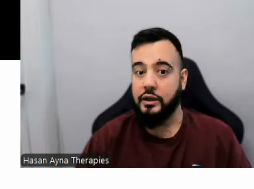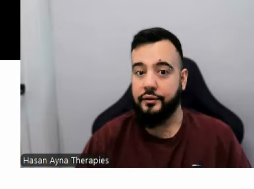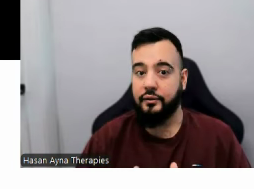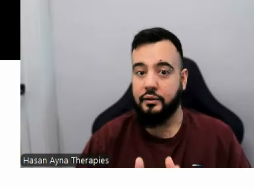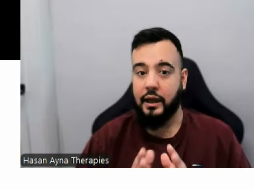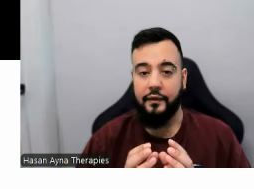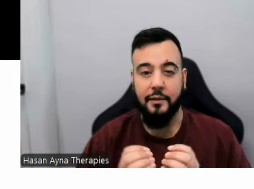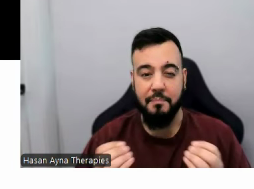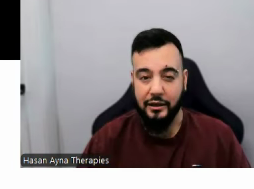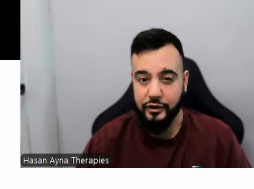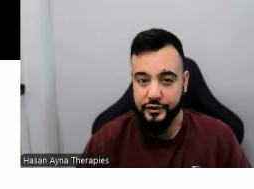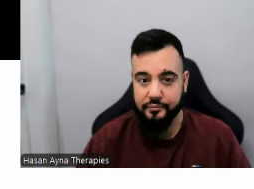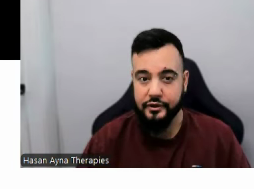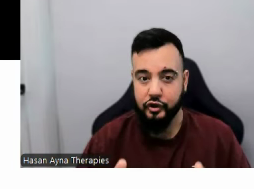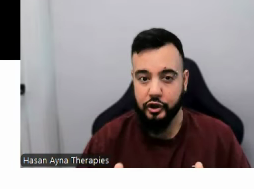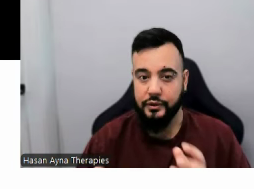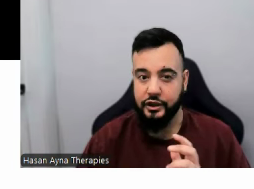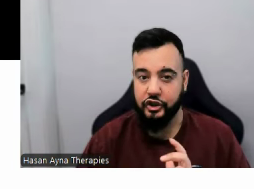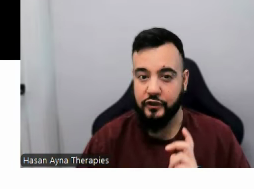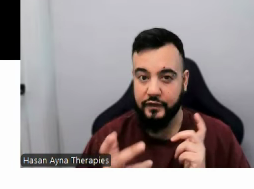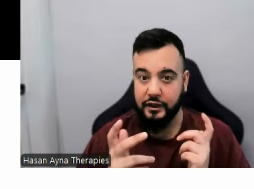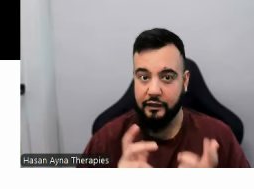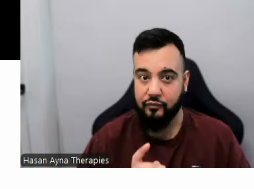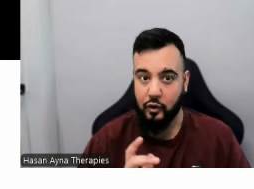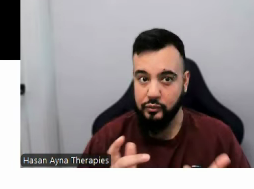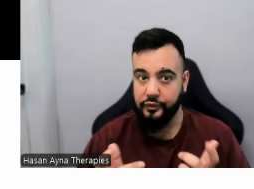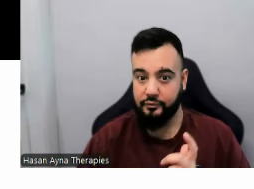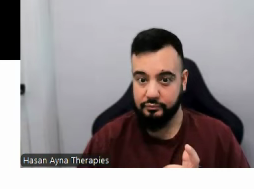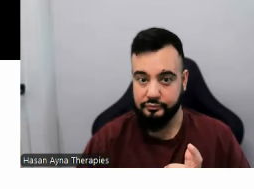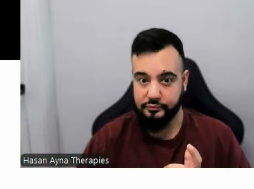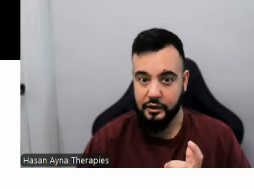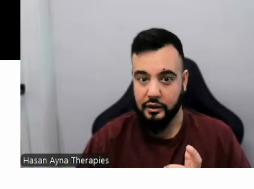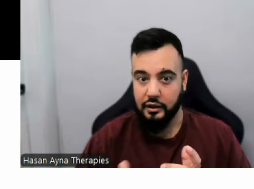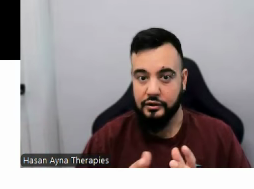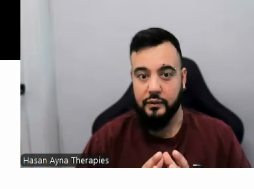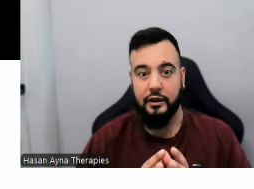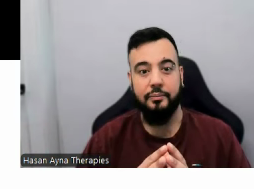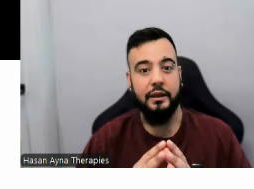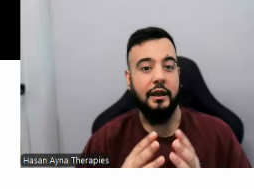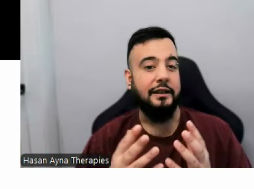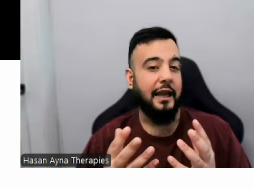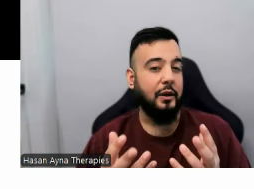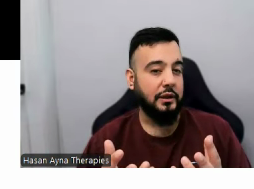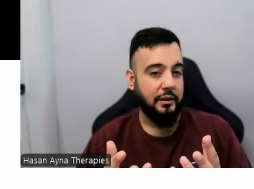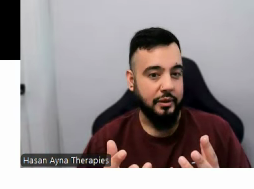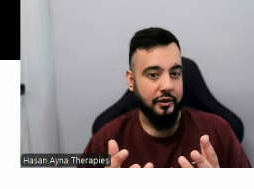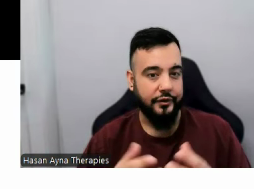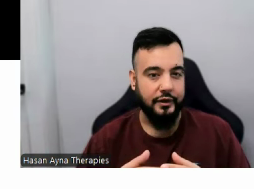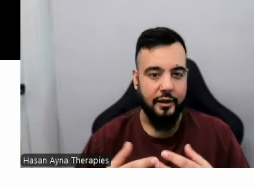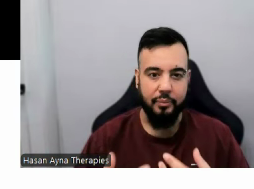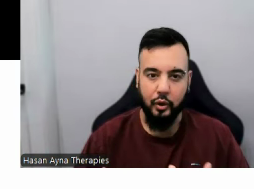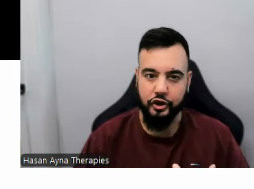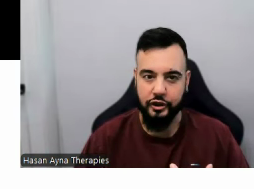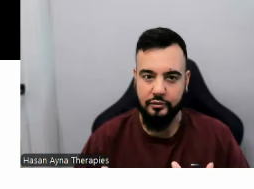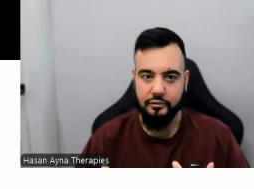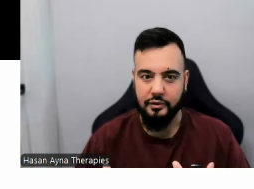Character traits and their mannerisms show us a shift in roles. So it could be an elderly person,